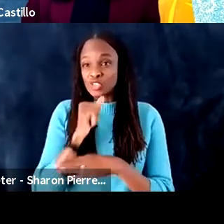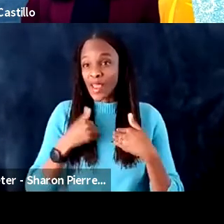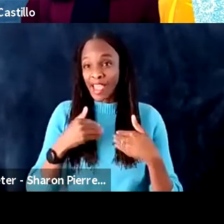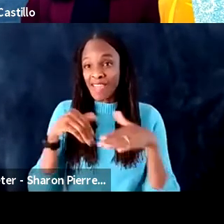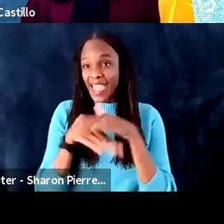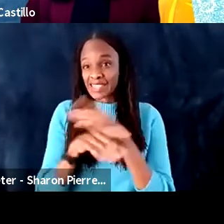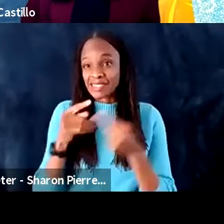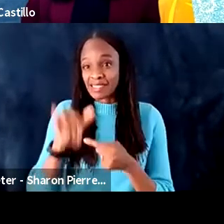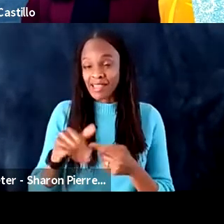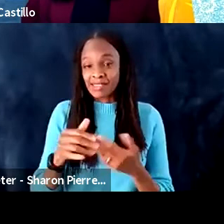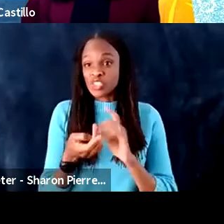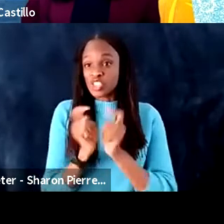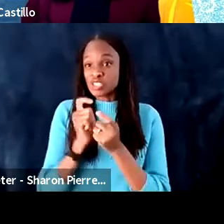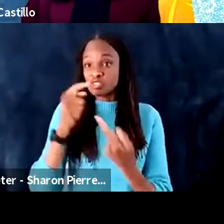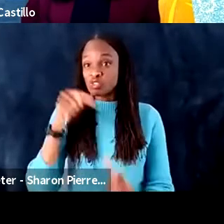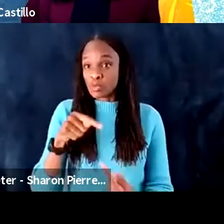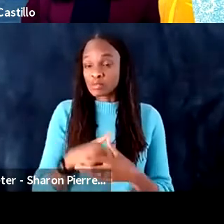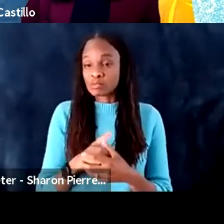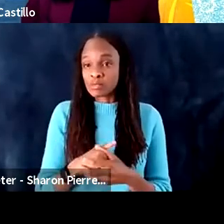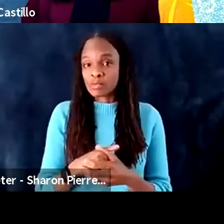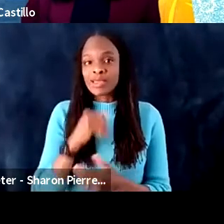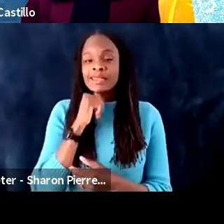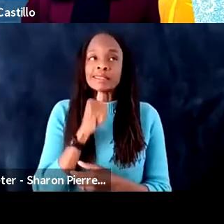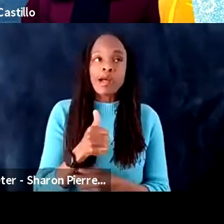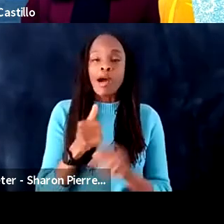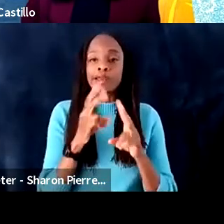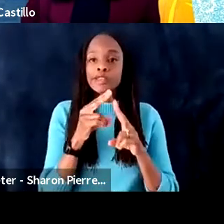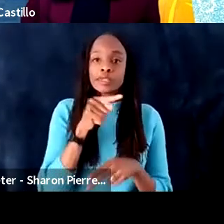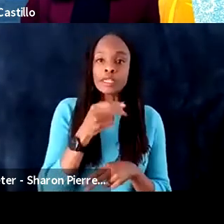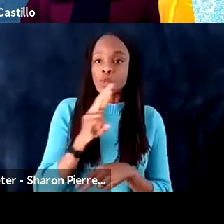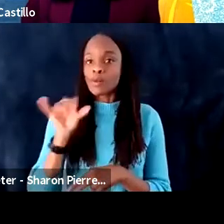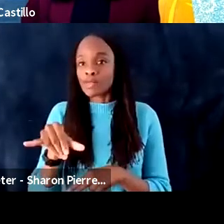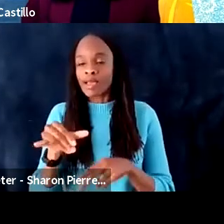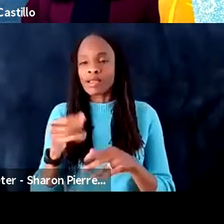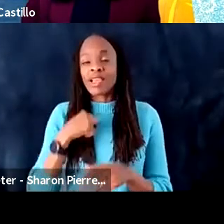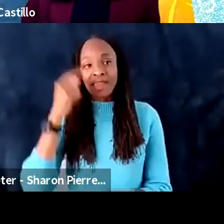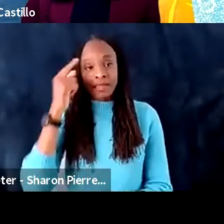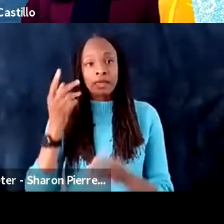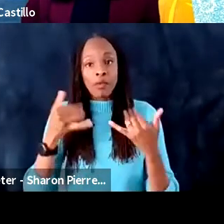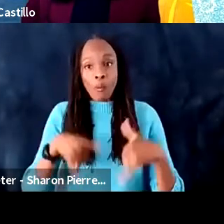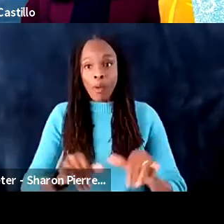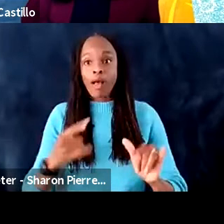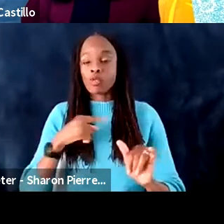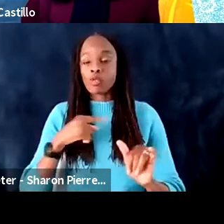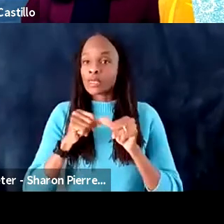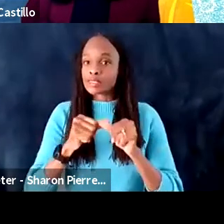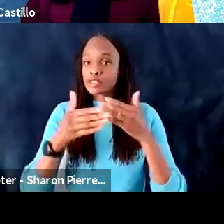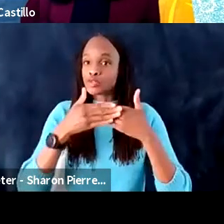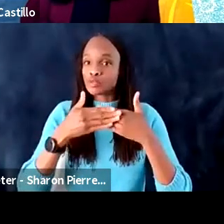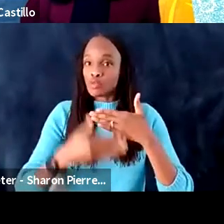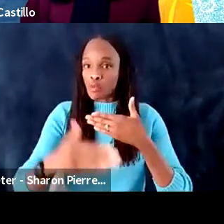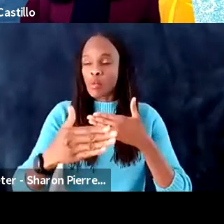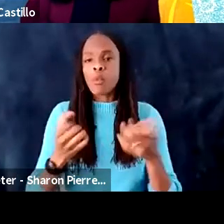So it's a turning point. It's not an either or. And I think as we chart our course forward, we need